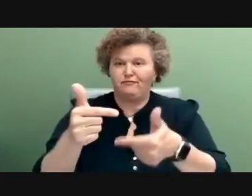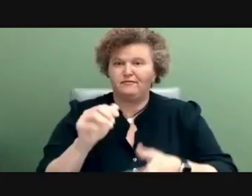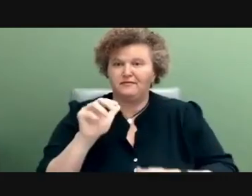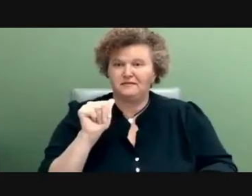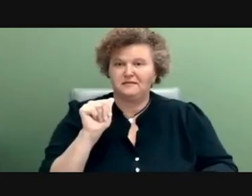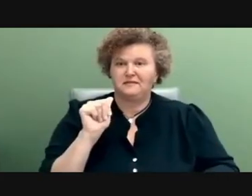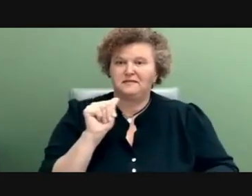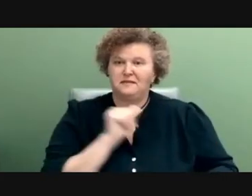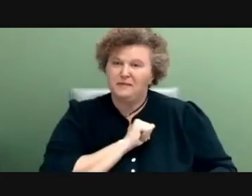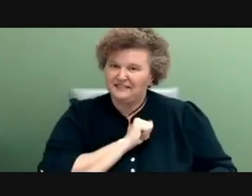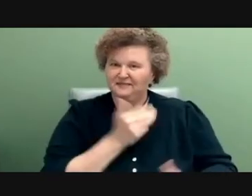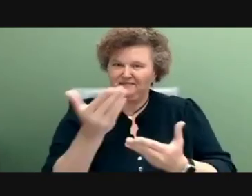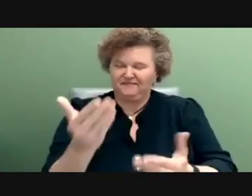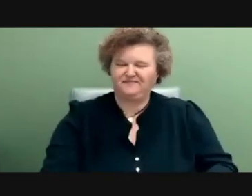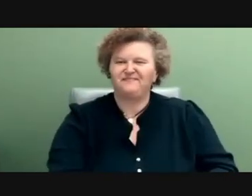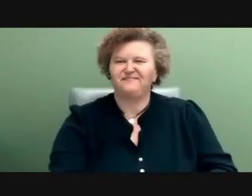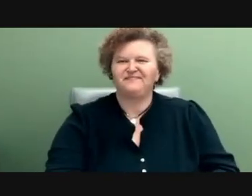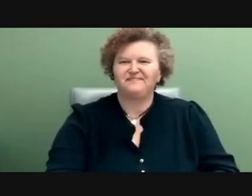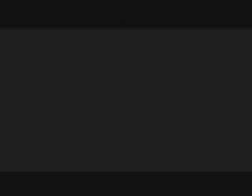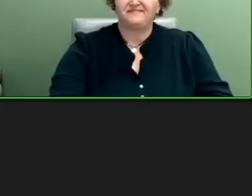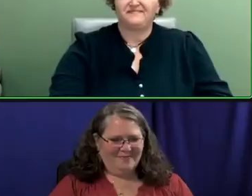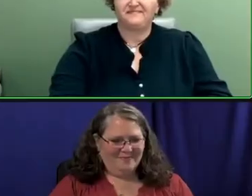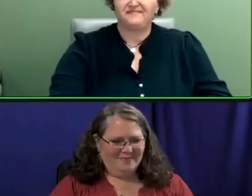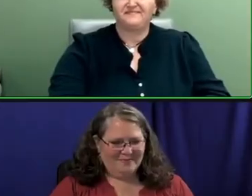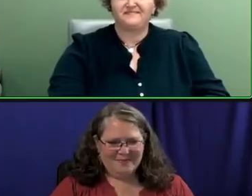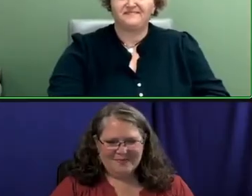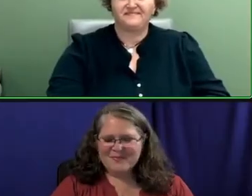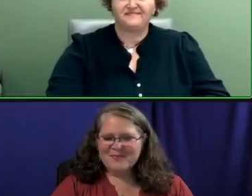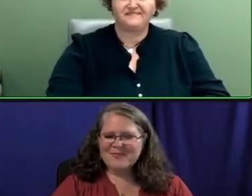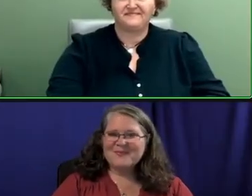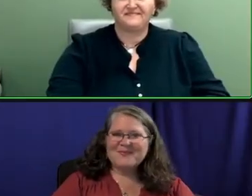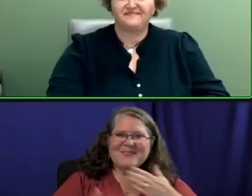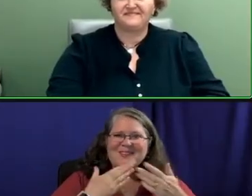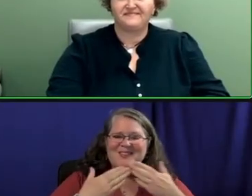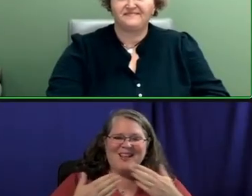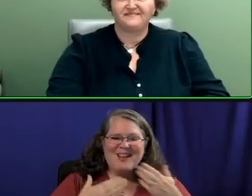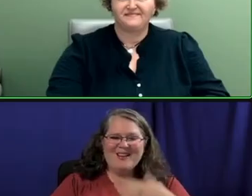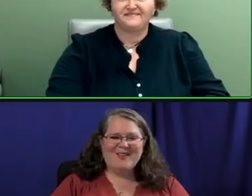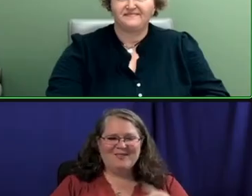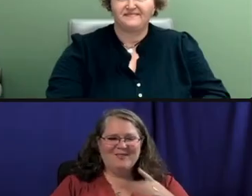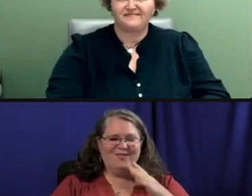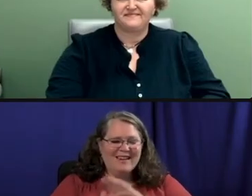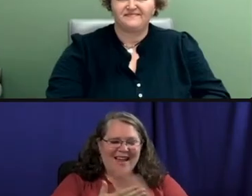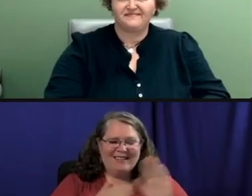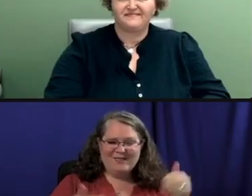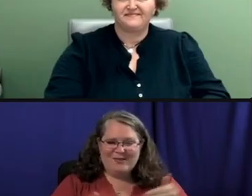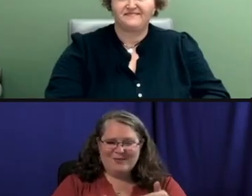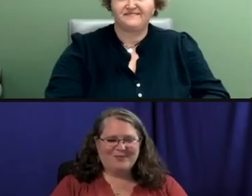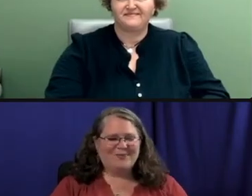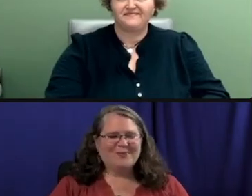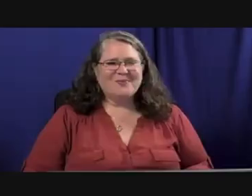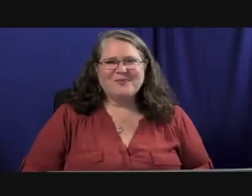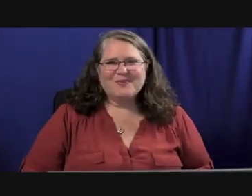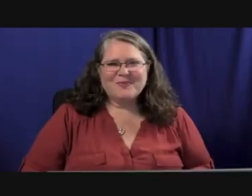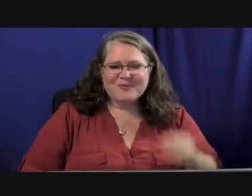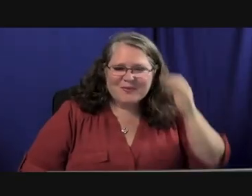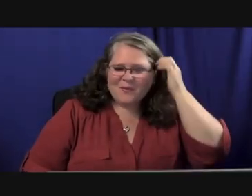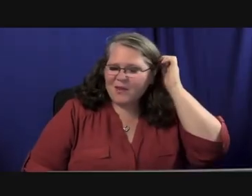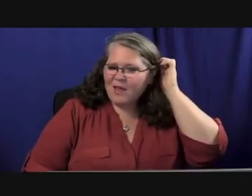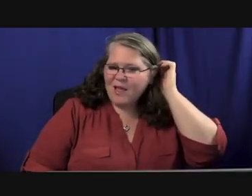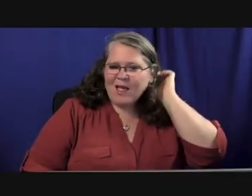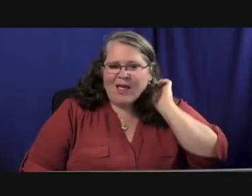Okay, and I'm gonna switch it over to Amanda, and she'll take over from now. Thank you so much. Thank you for that